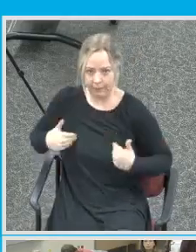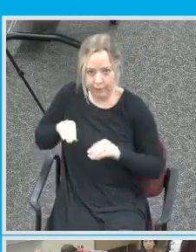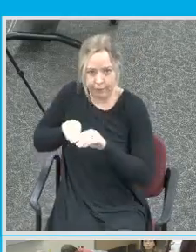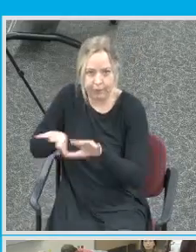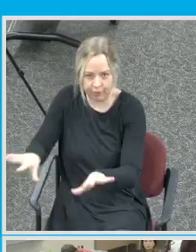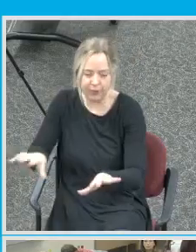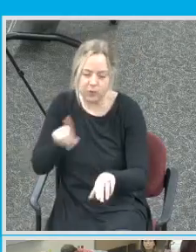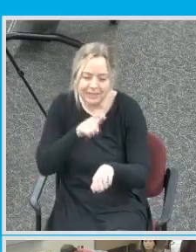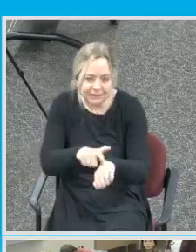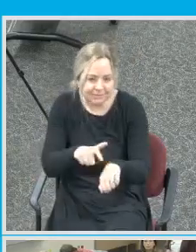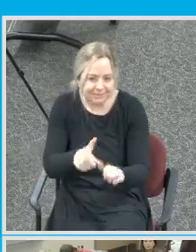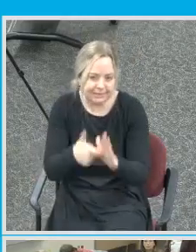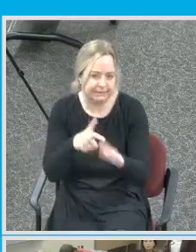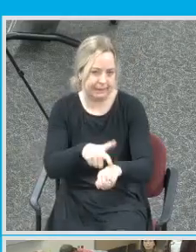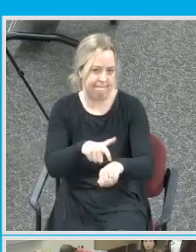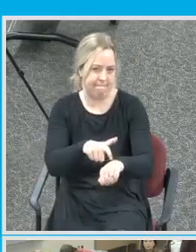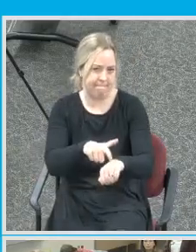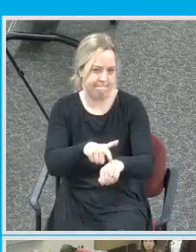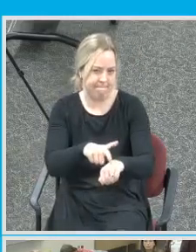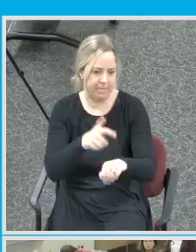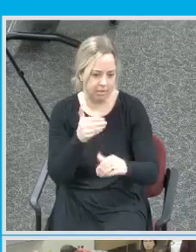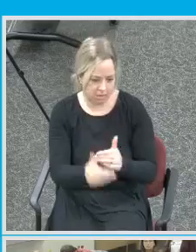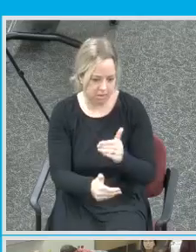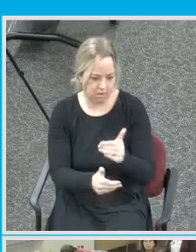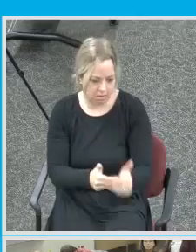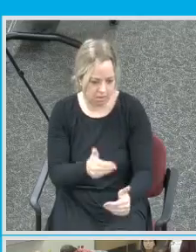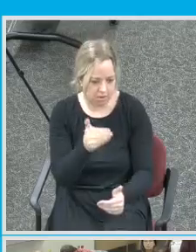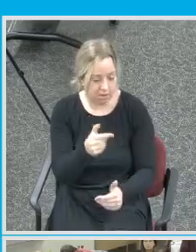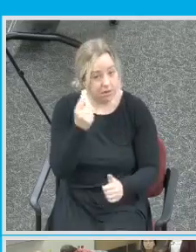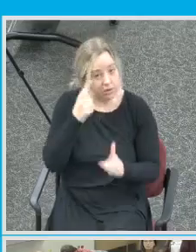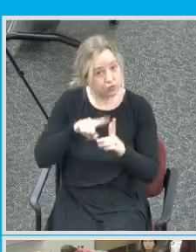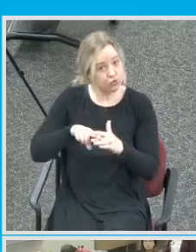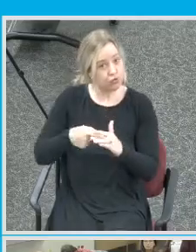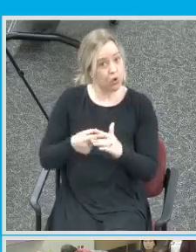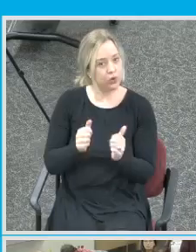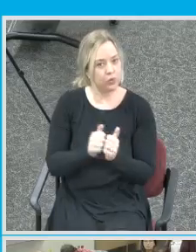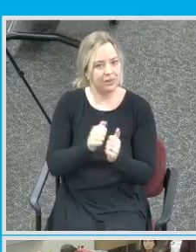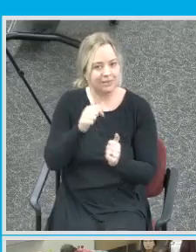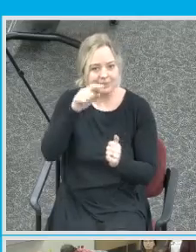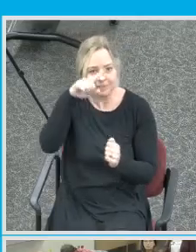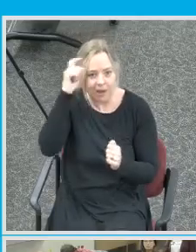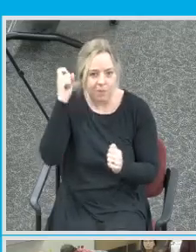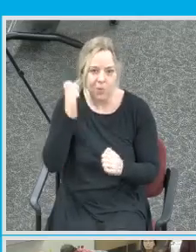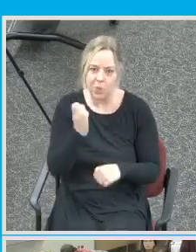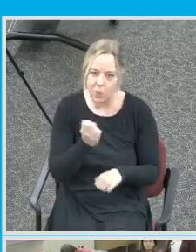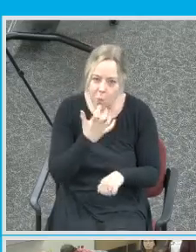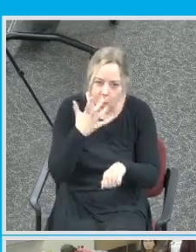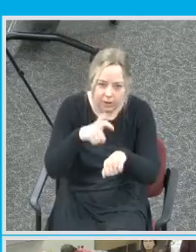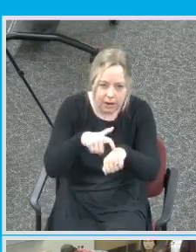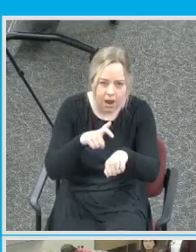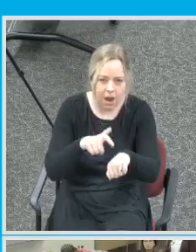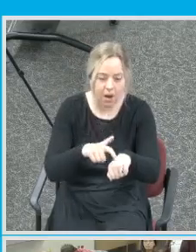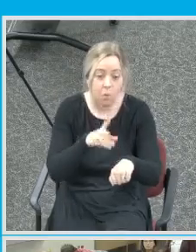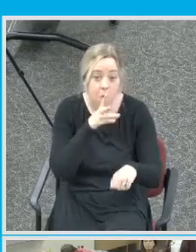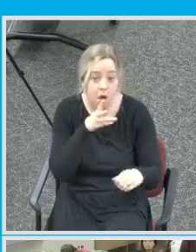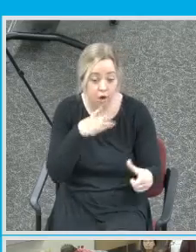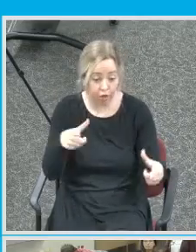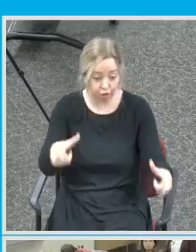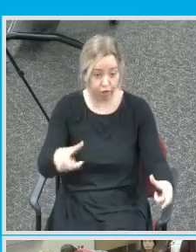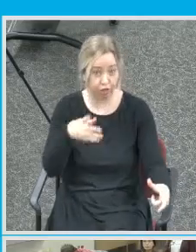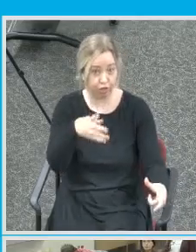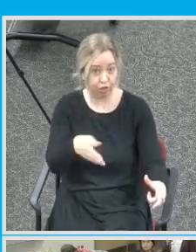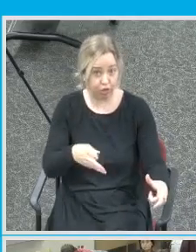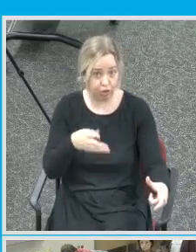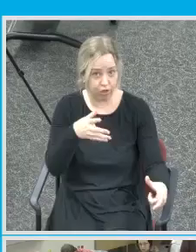beginning of the warm weather season with pooled water to sort of get enough concentration of infected mosquitoes that we end up seeing